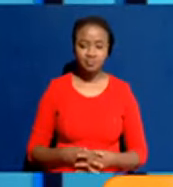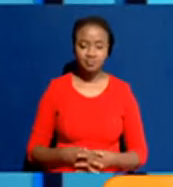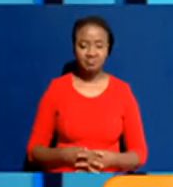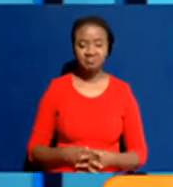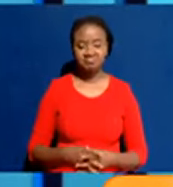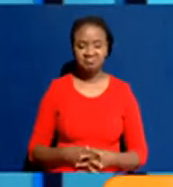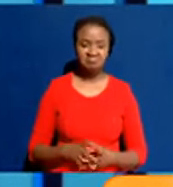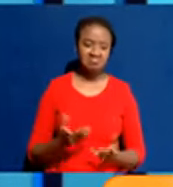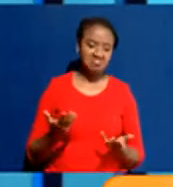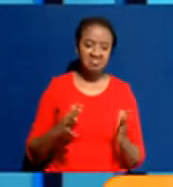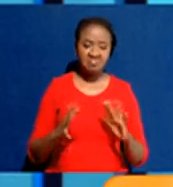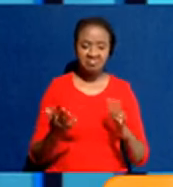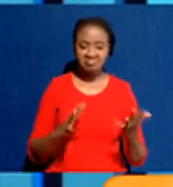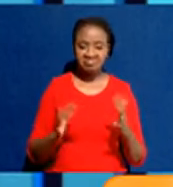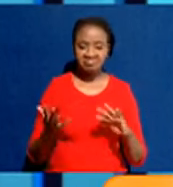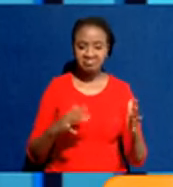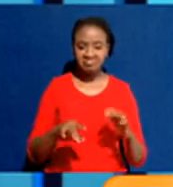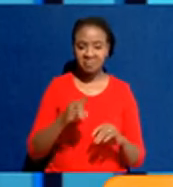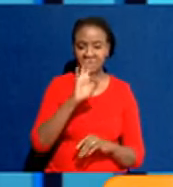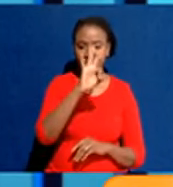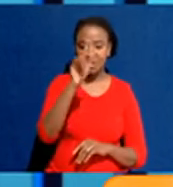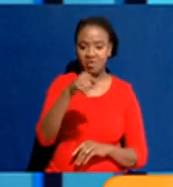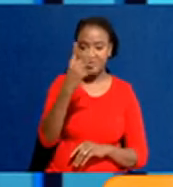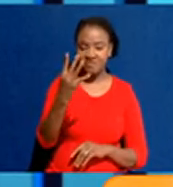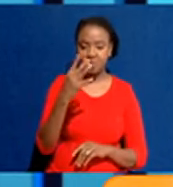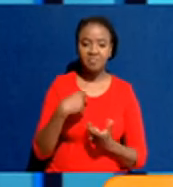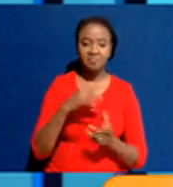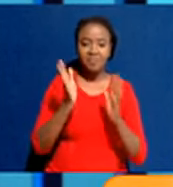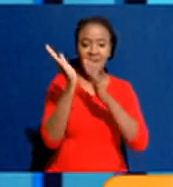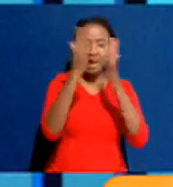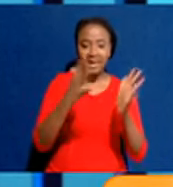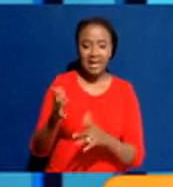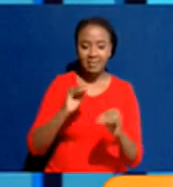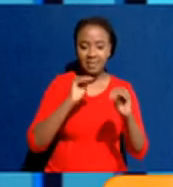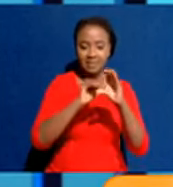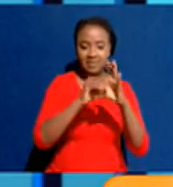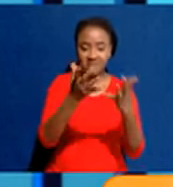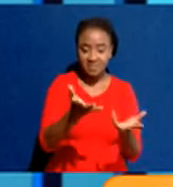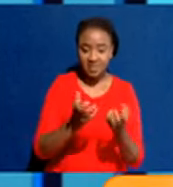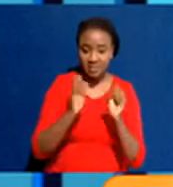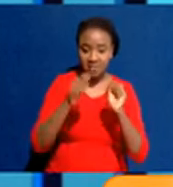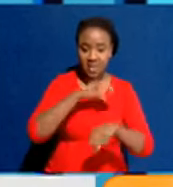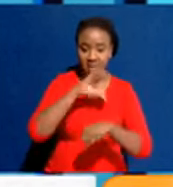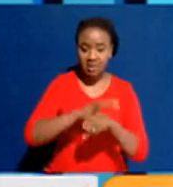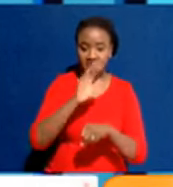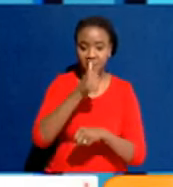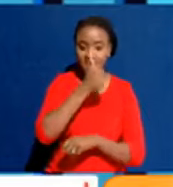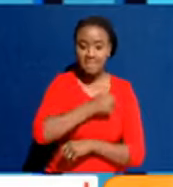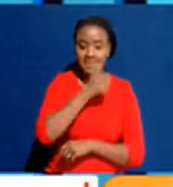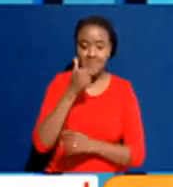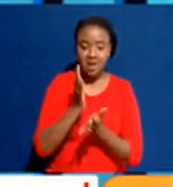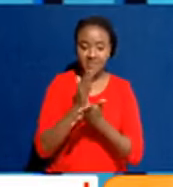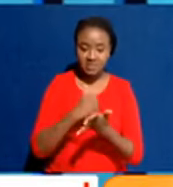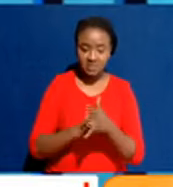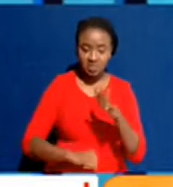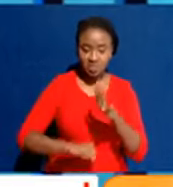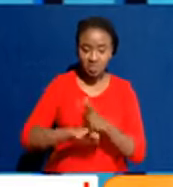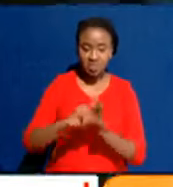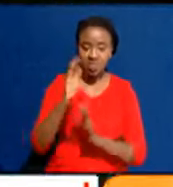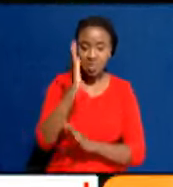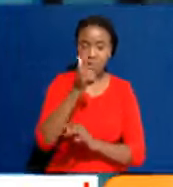Estimates show that about three-quarters of climate investment needs must come from the private sector to complement public sector